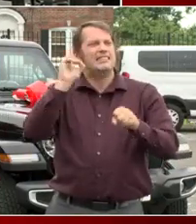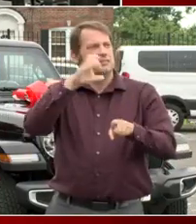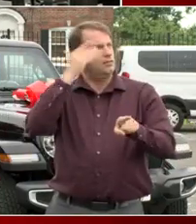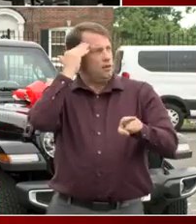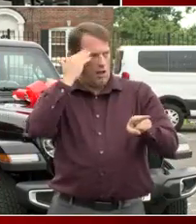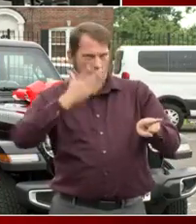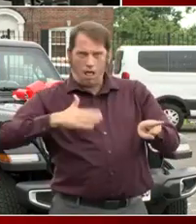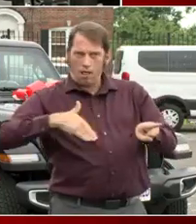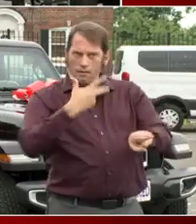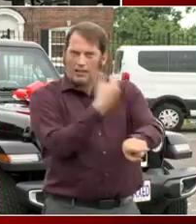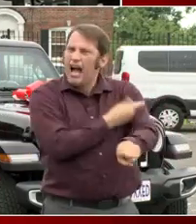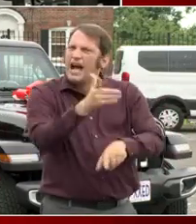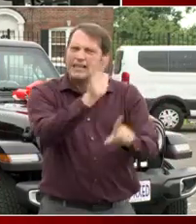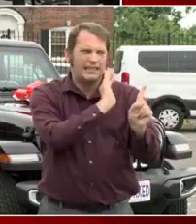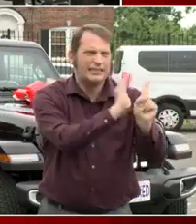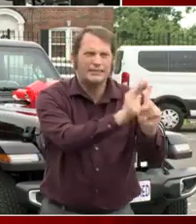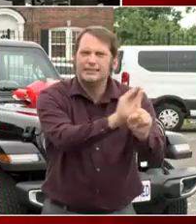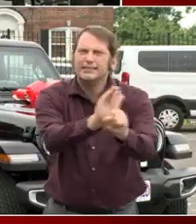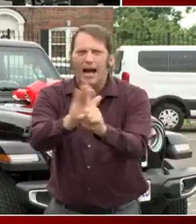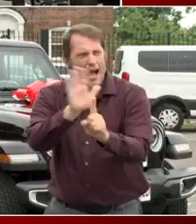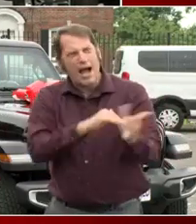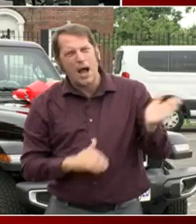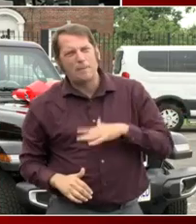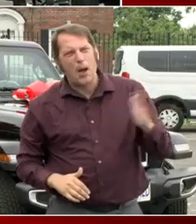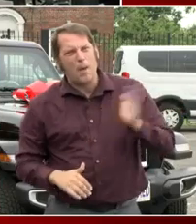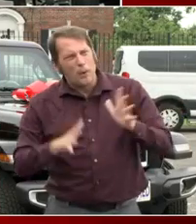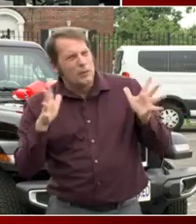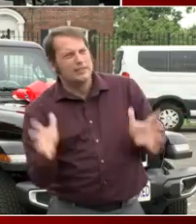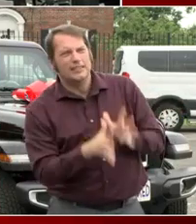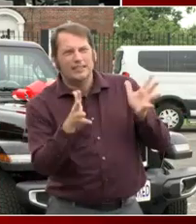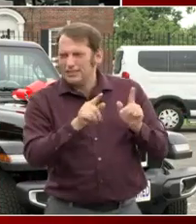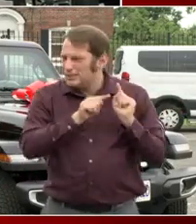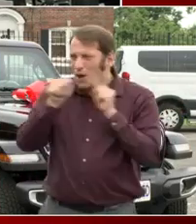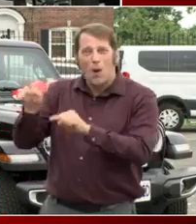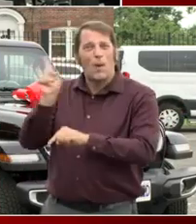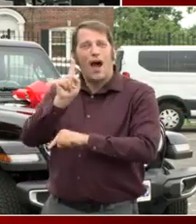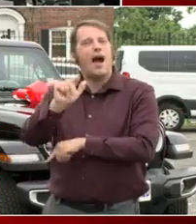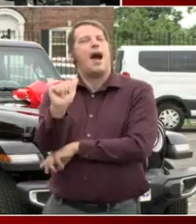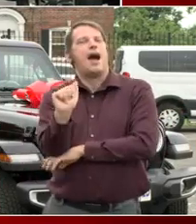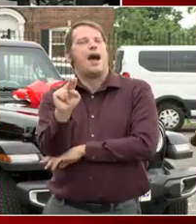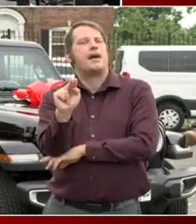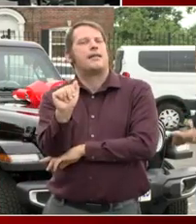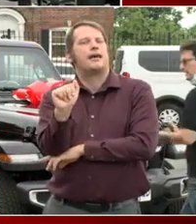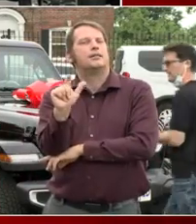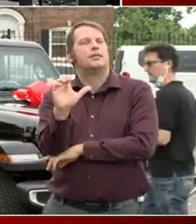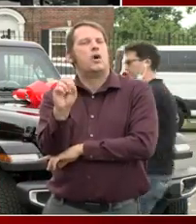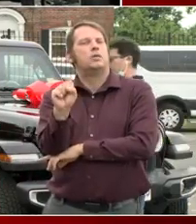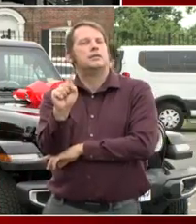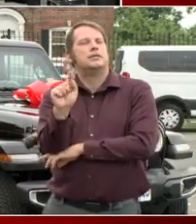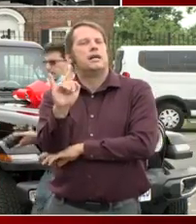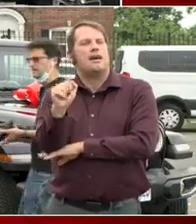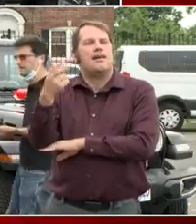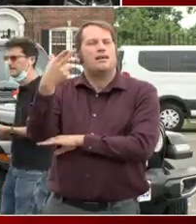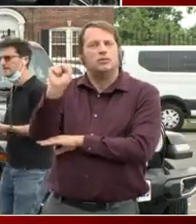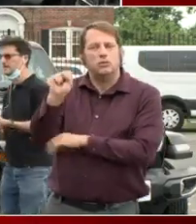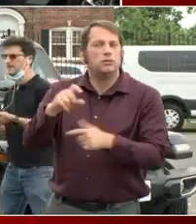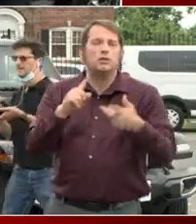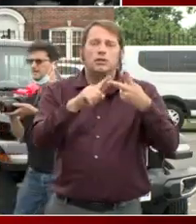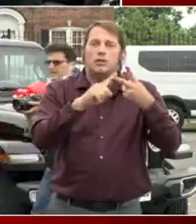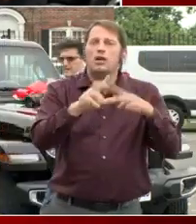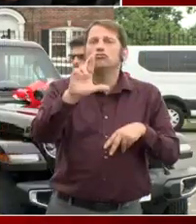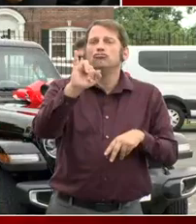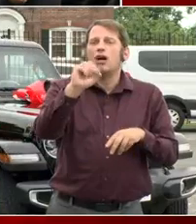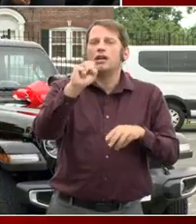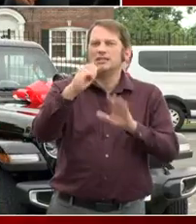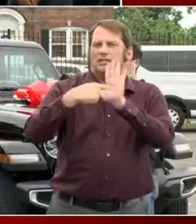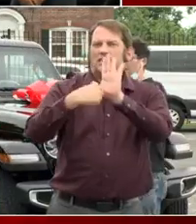Tell them to come to Anacostia High School, the Rise Demonstration Center at St. E's, or